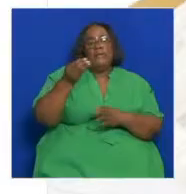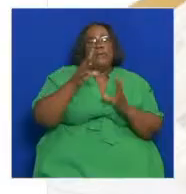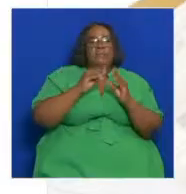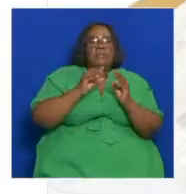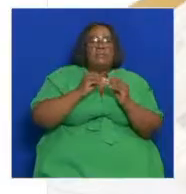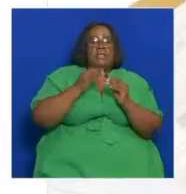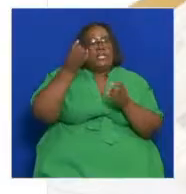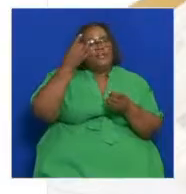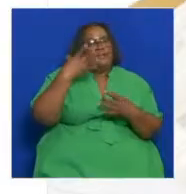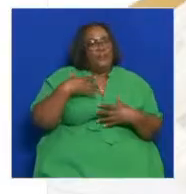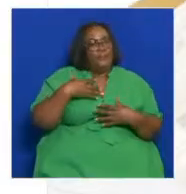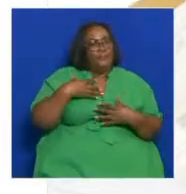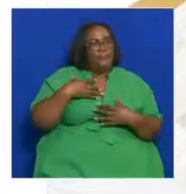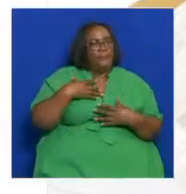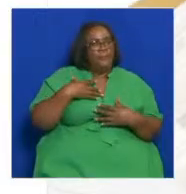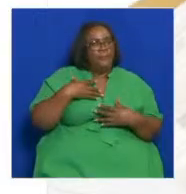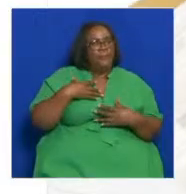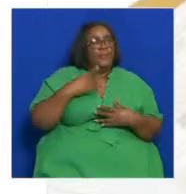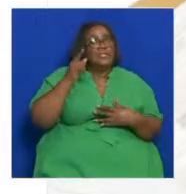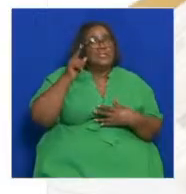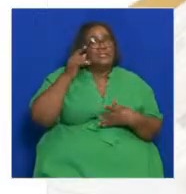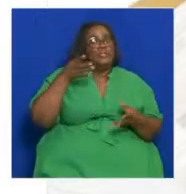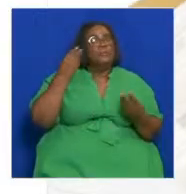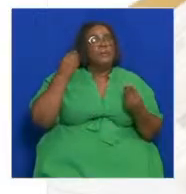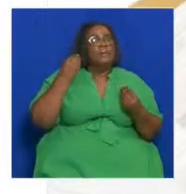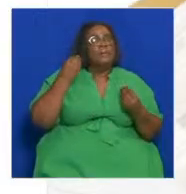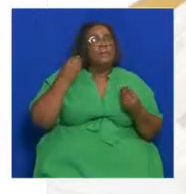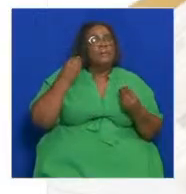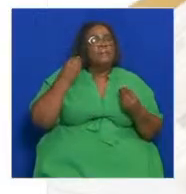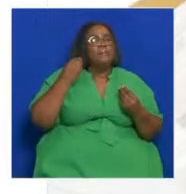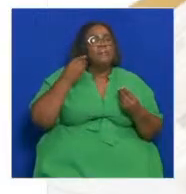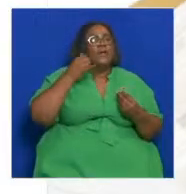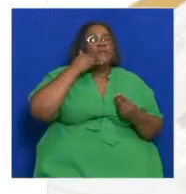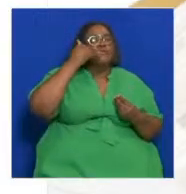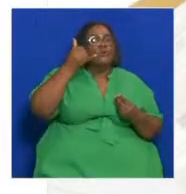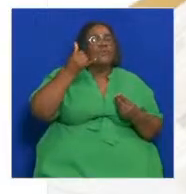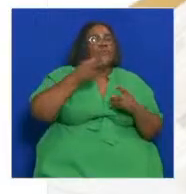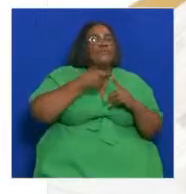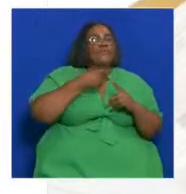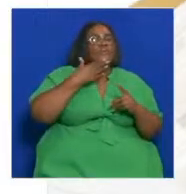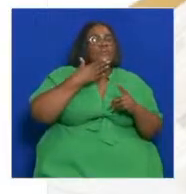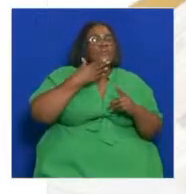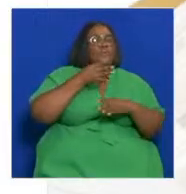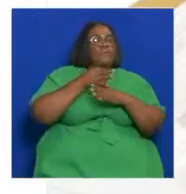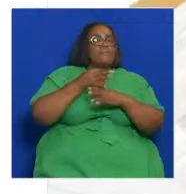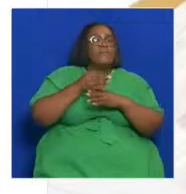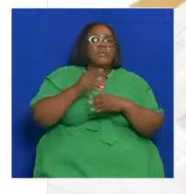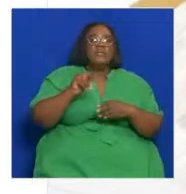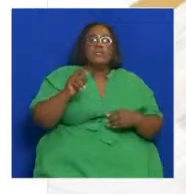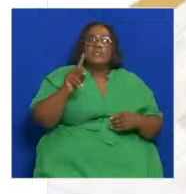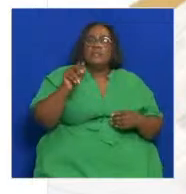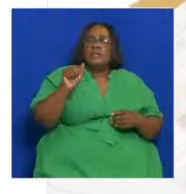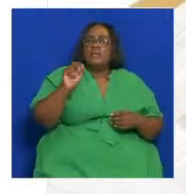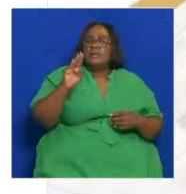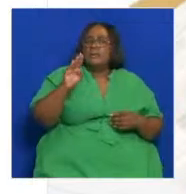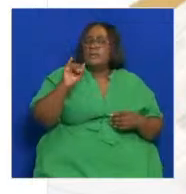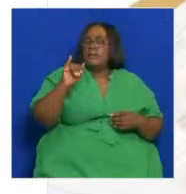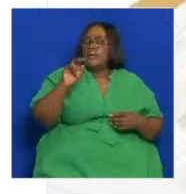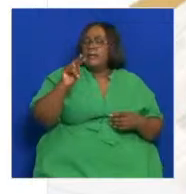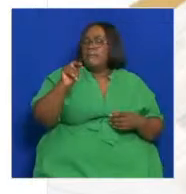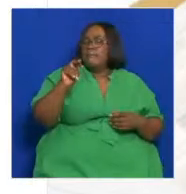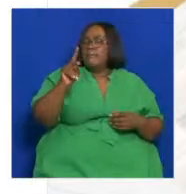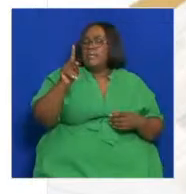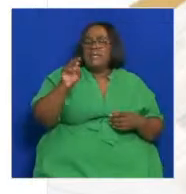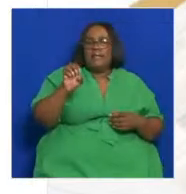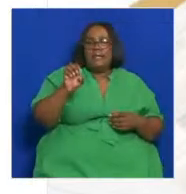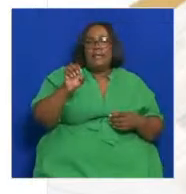that she had received a call from Mr. Nkabinde. Mr. Nkabinde alleged that Mr.